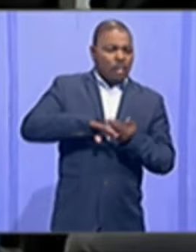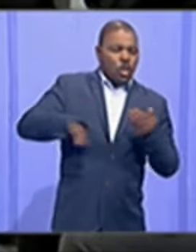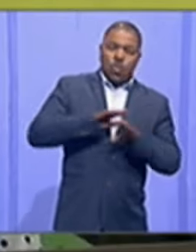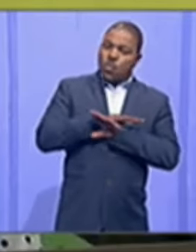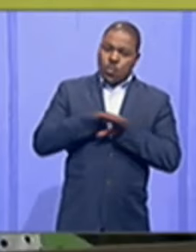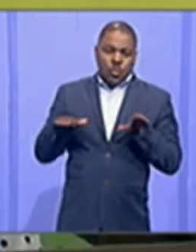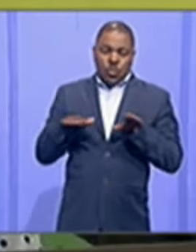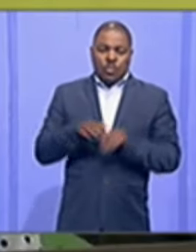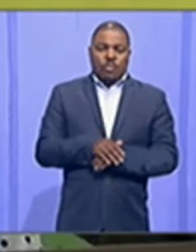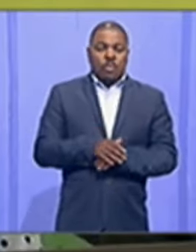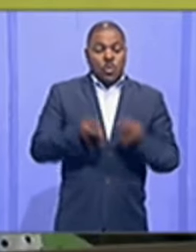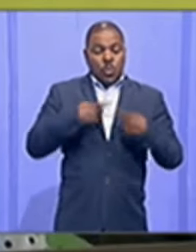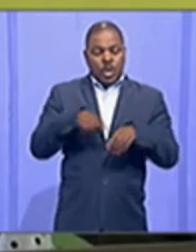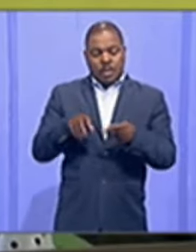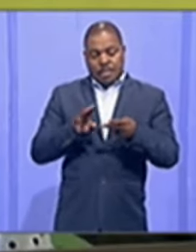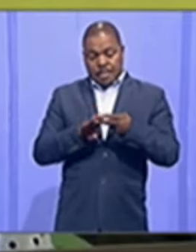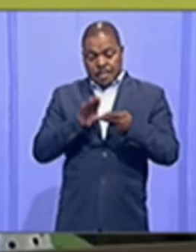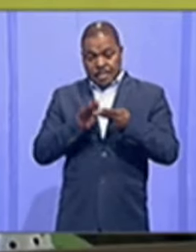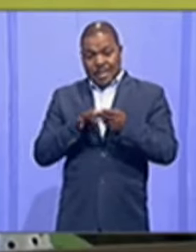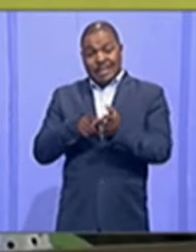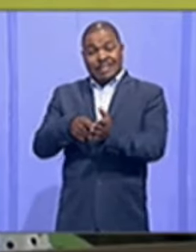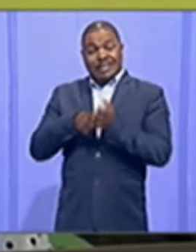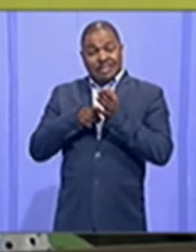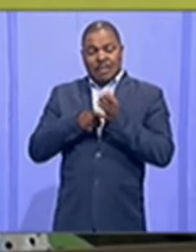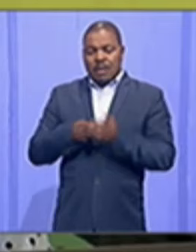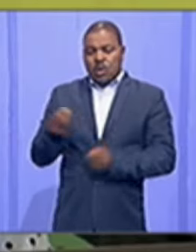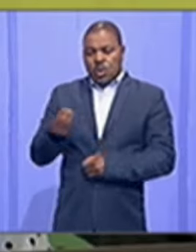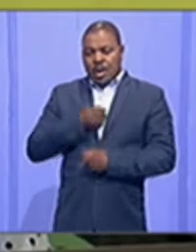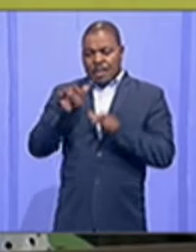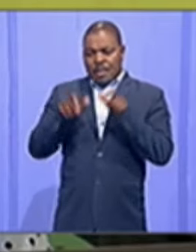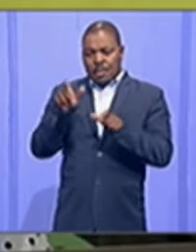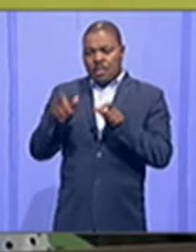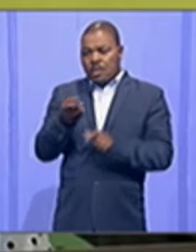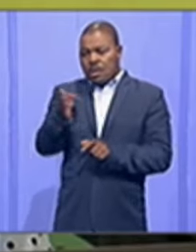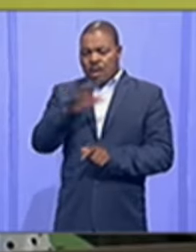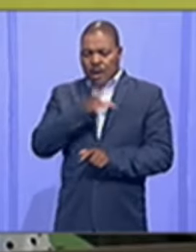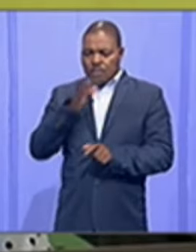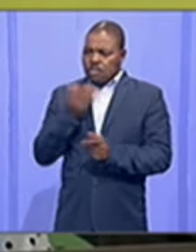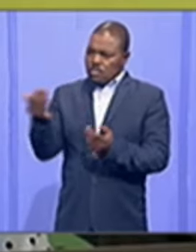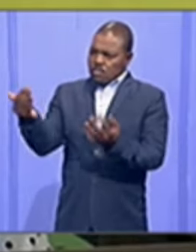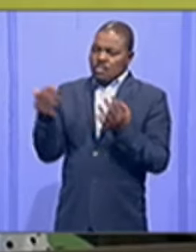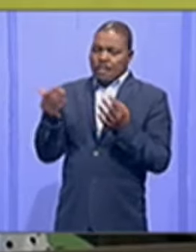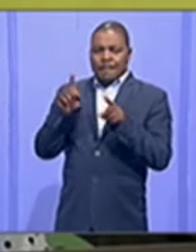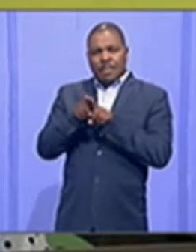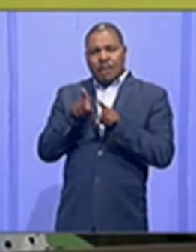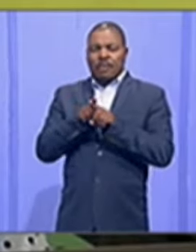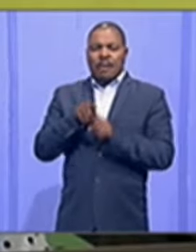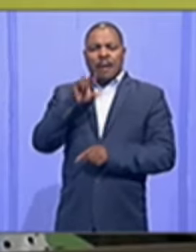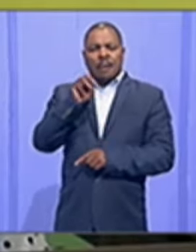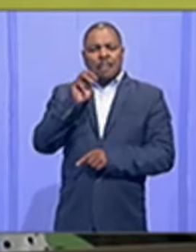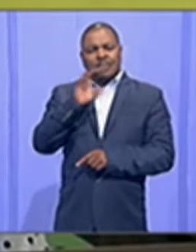are also demanding that all young people in council should be considered as MMCs,